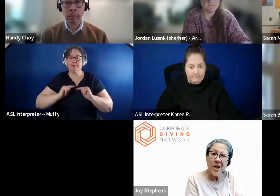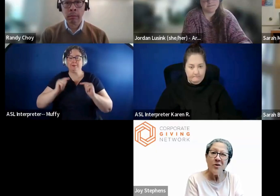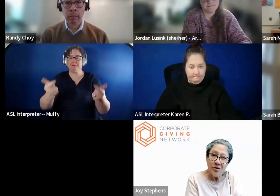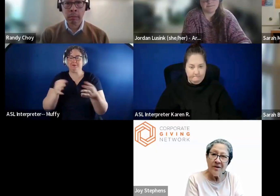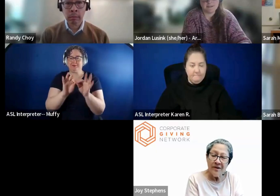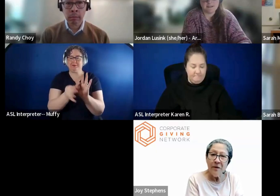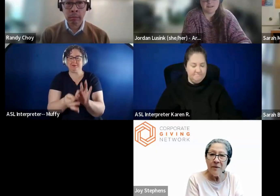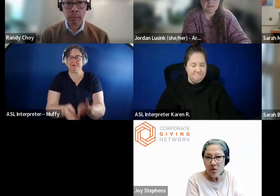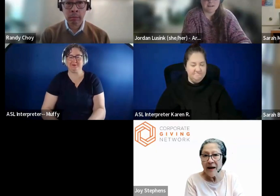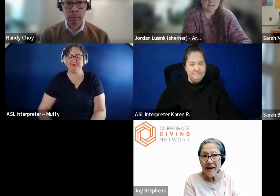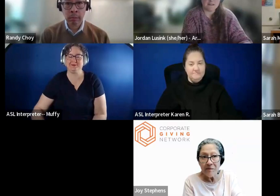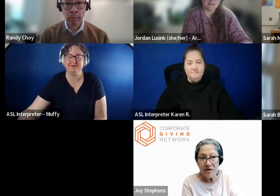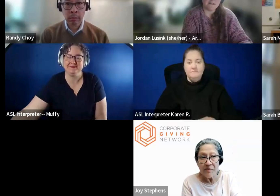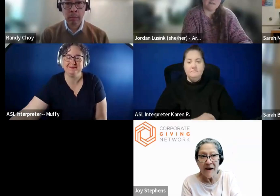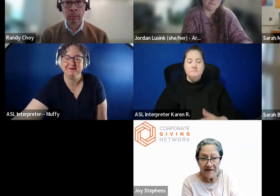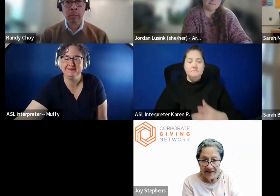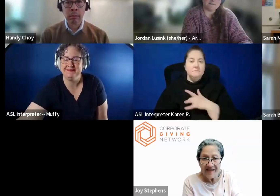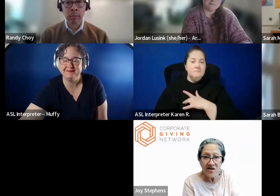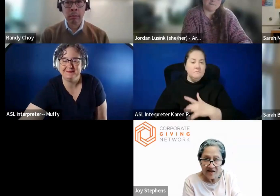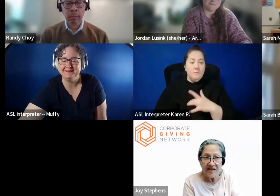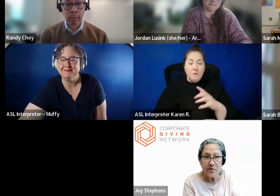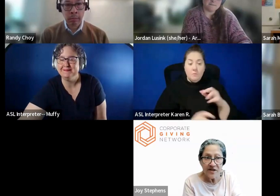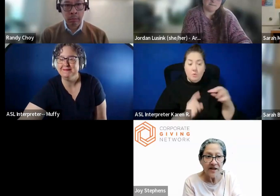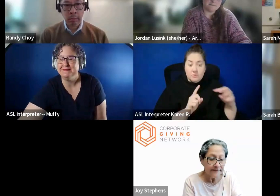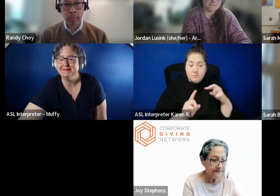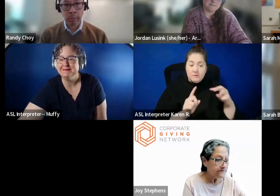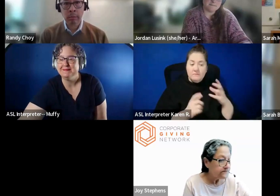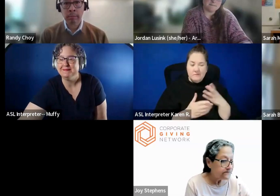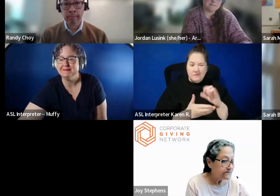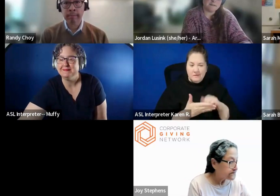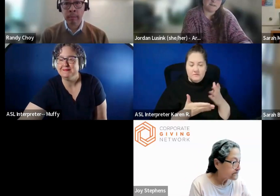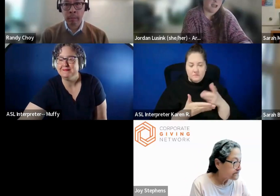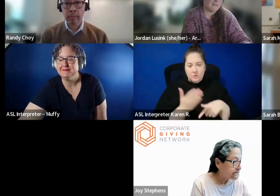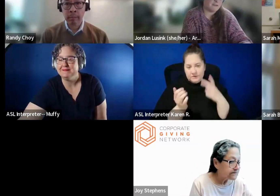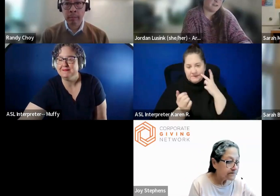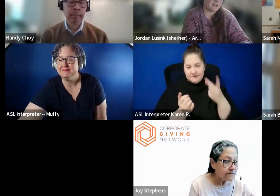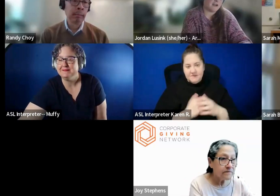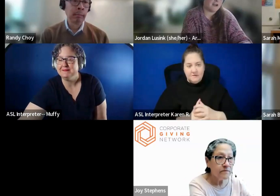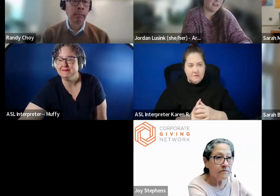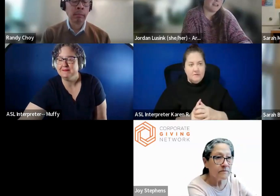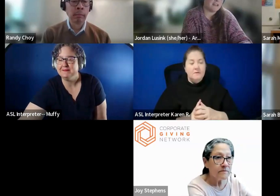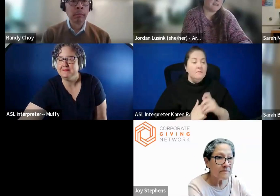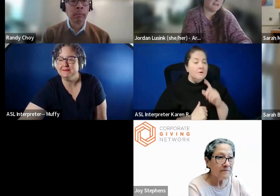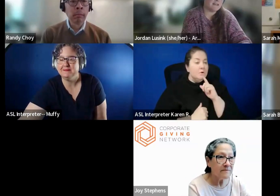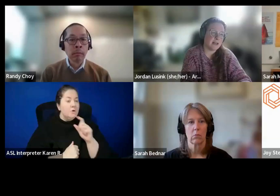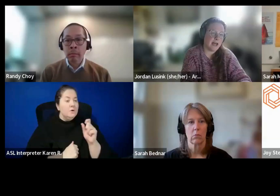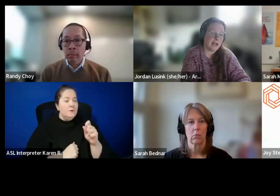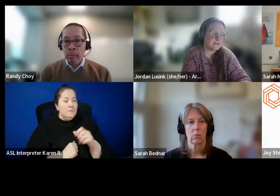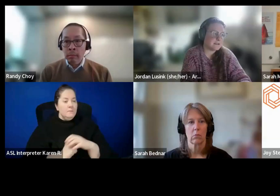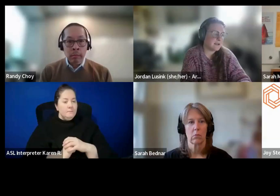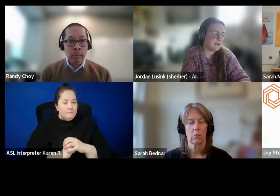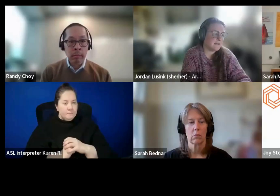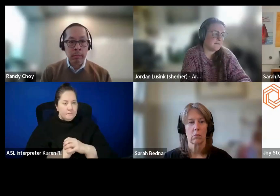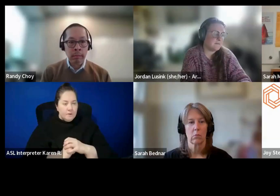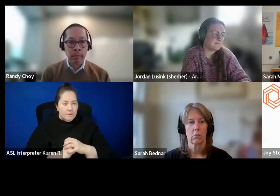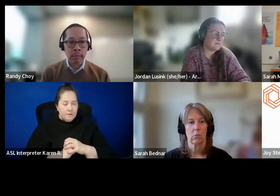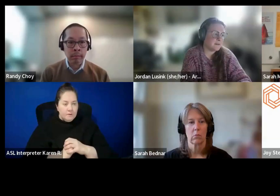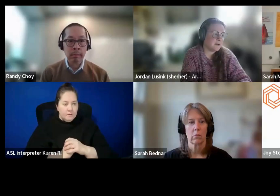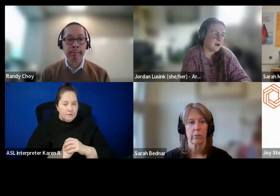Yeah. from a trending perspective, these are the things we're seeing. Yeah, for sure. I think